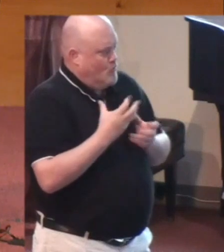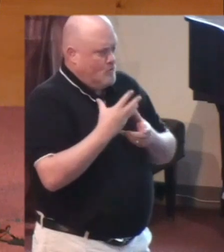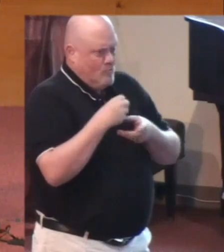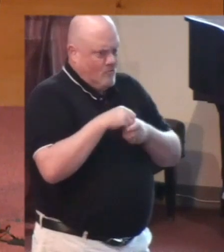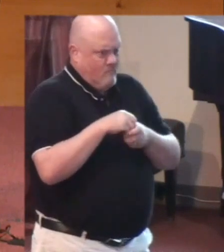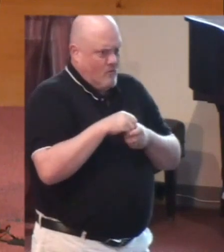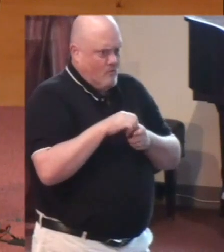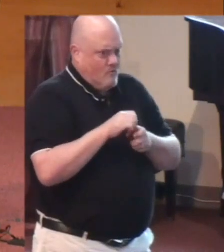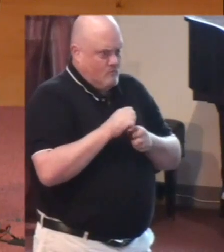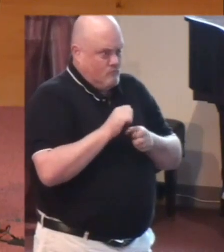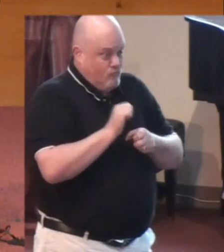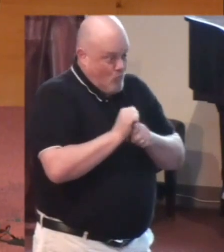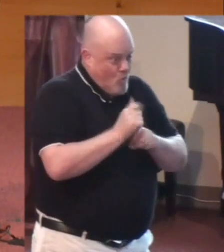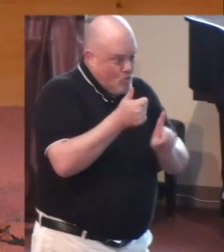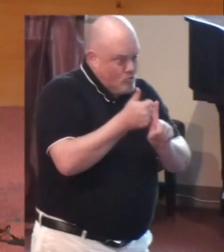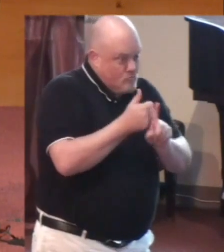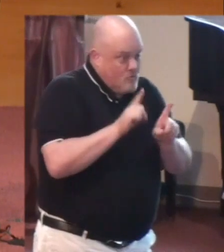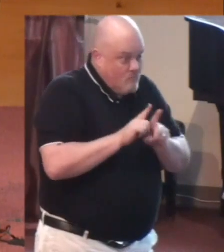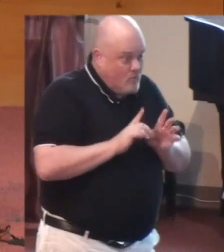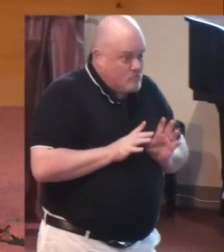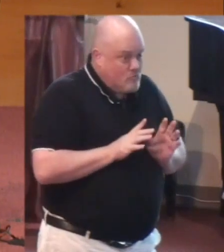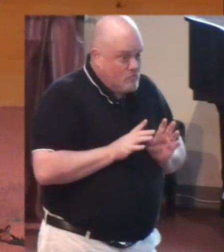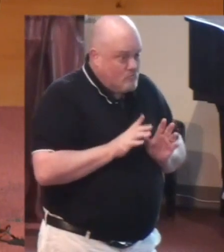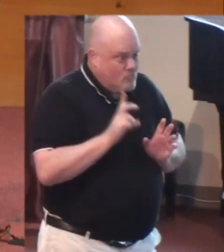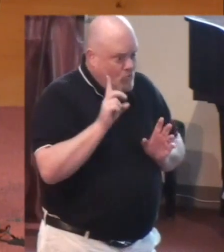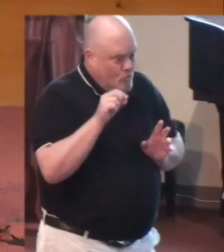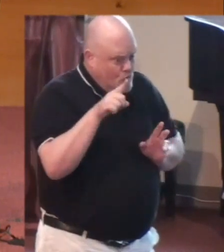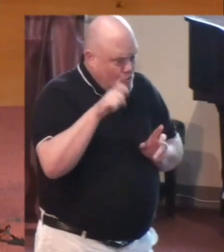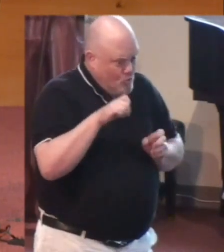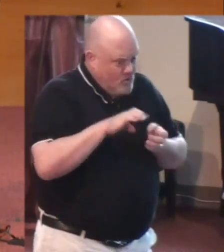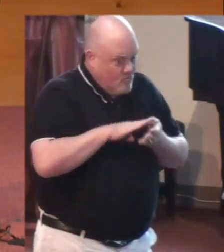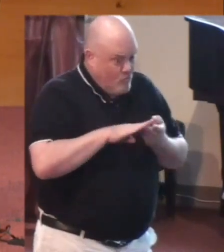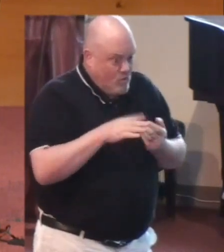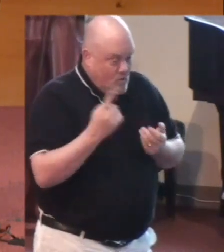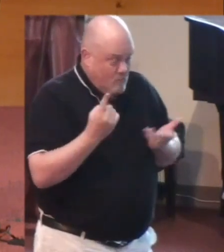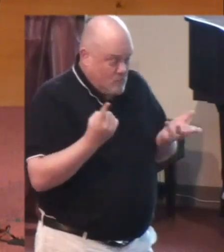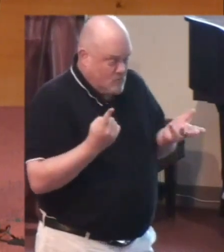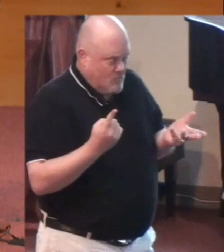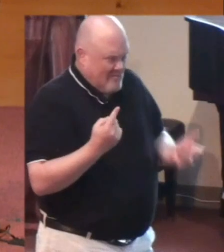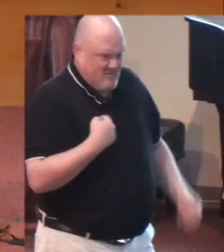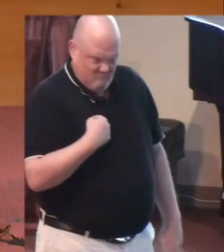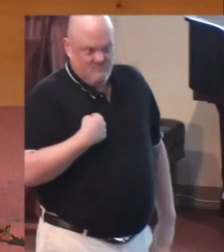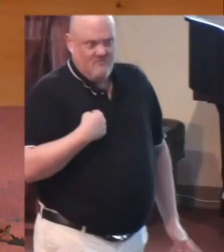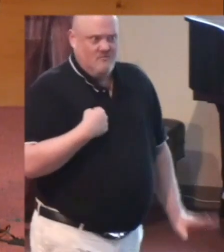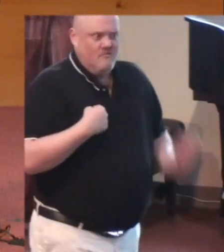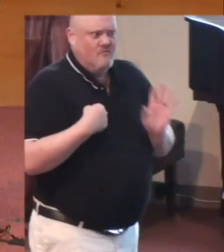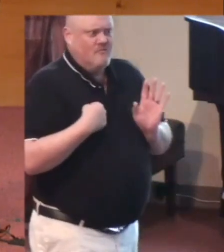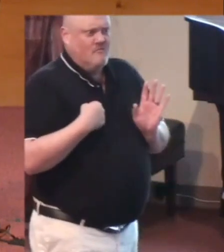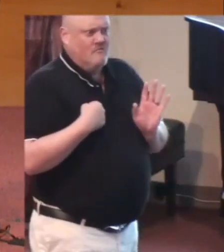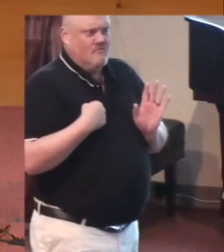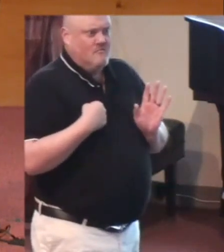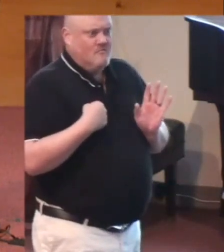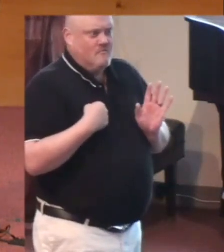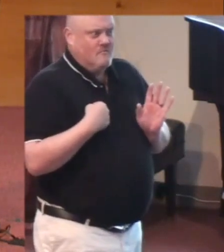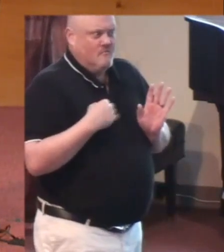Karen? Is there anybody you need to forgive?" Moi?